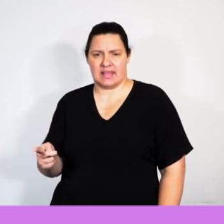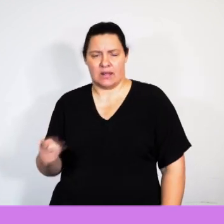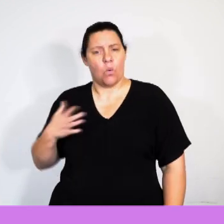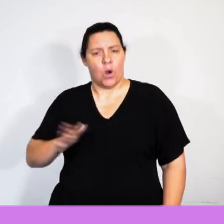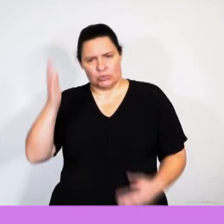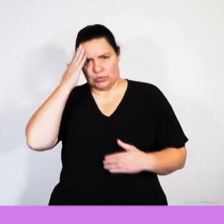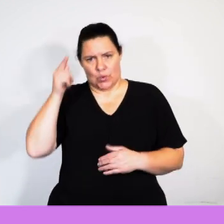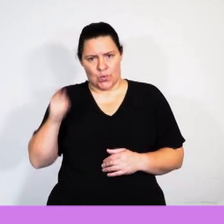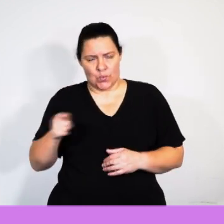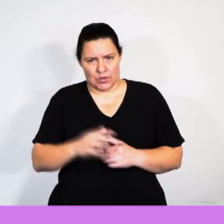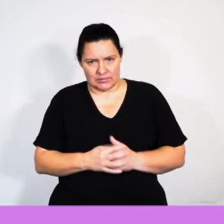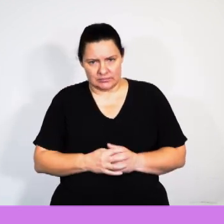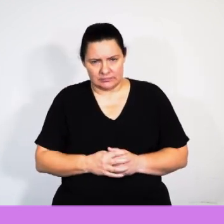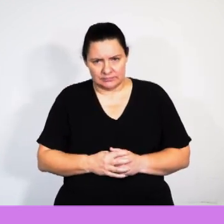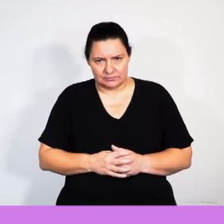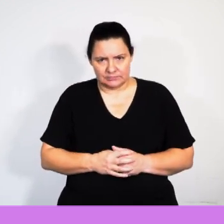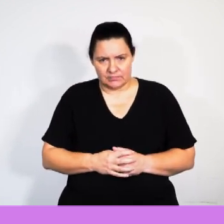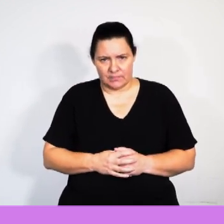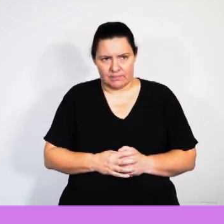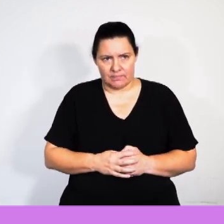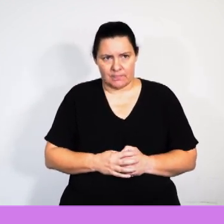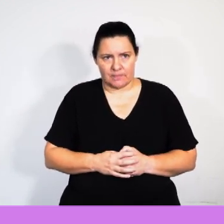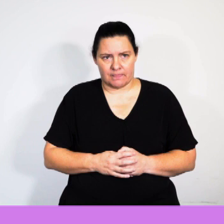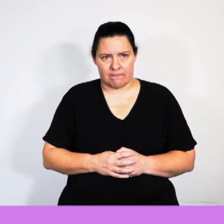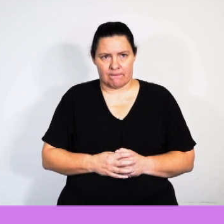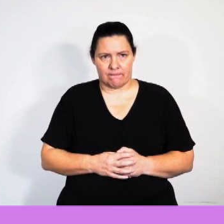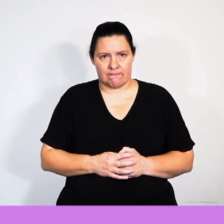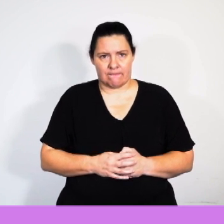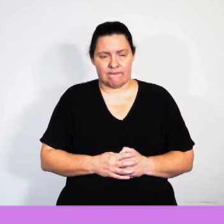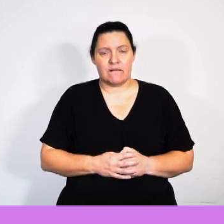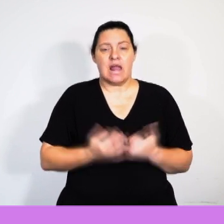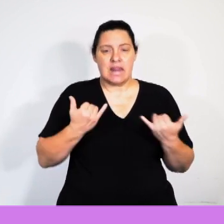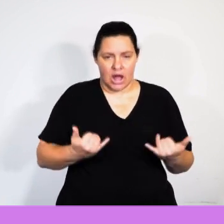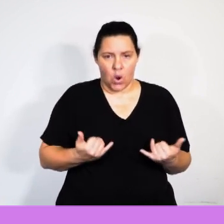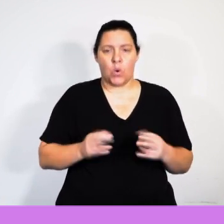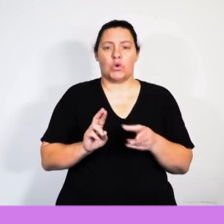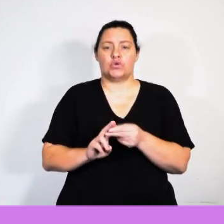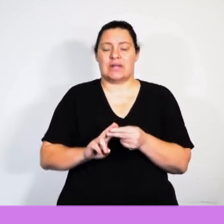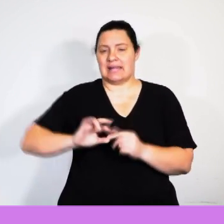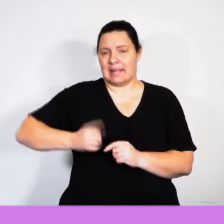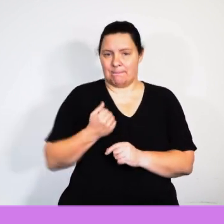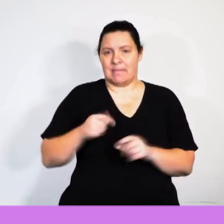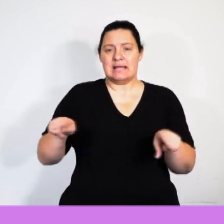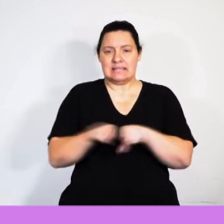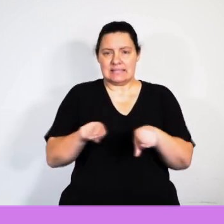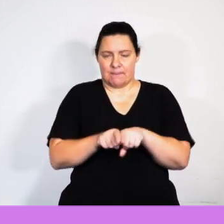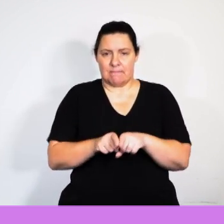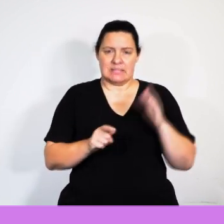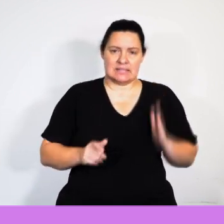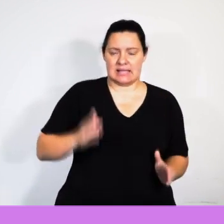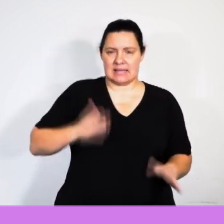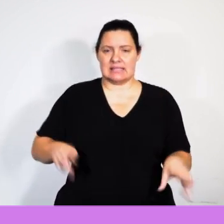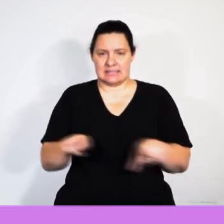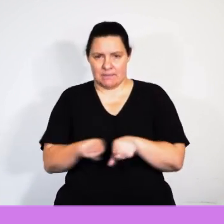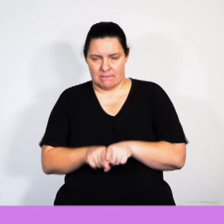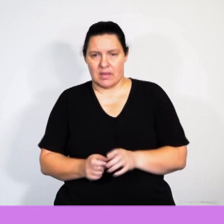if he has ride for 5 hours. We keep units that are the same on the